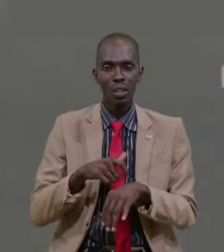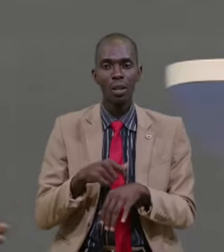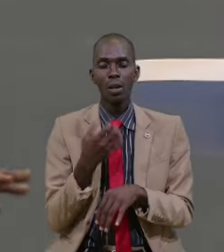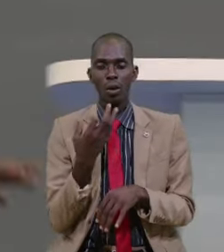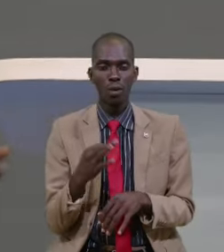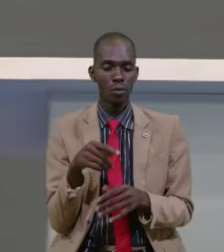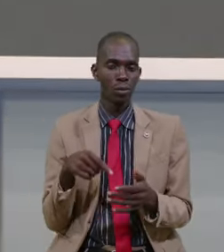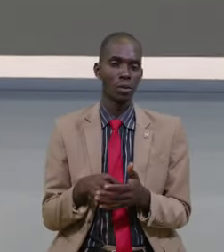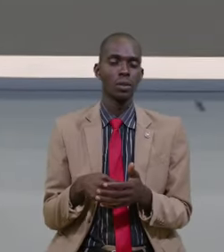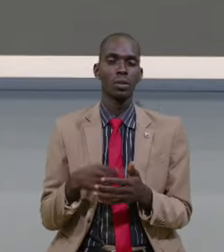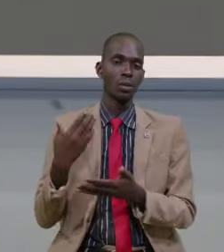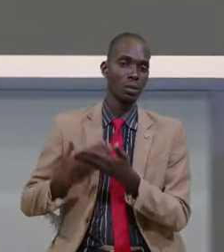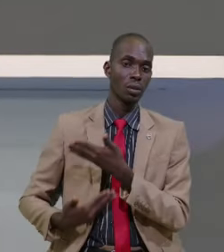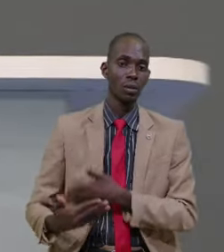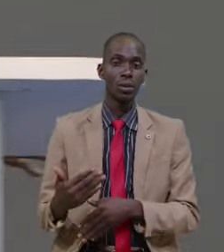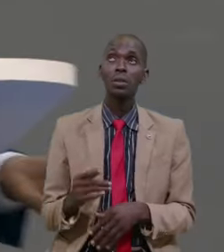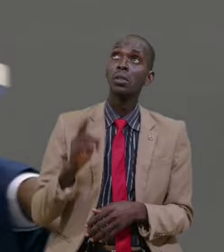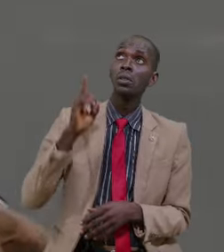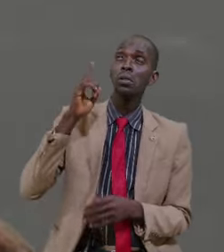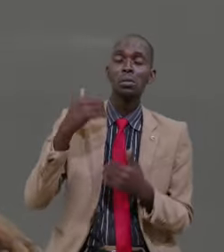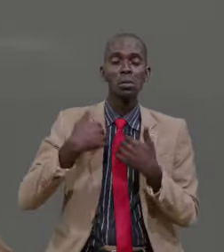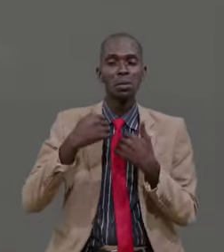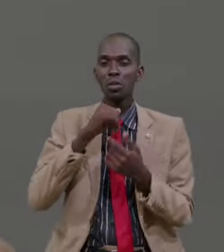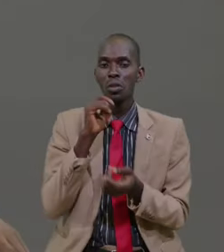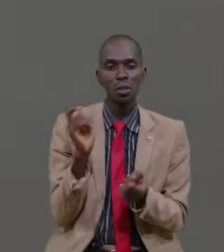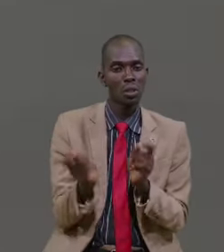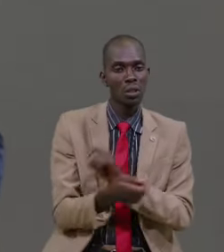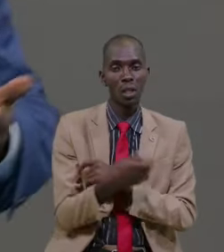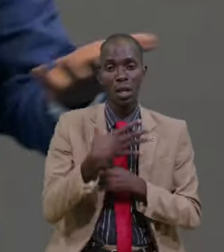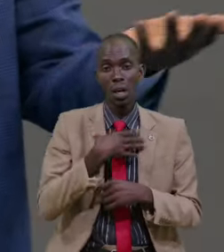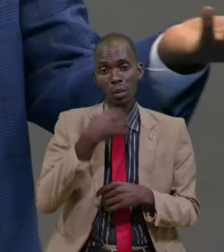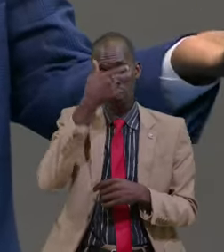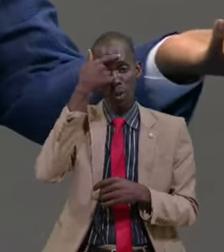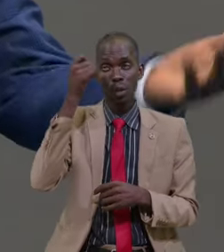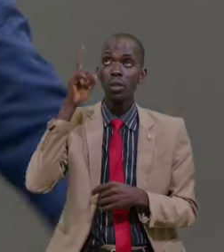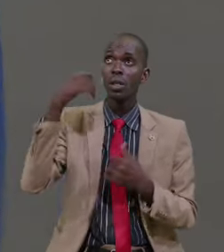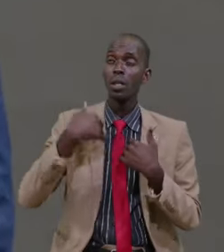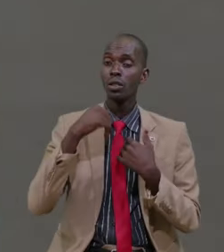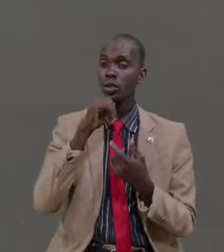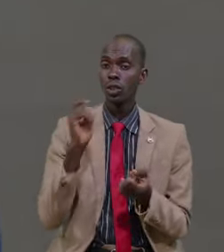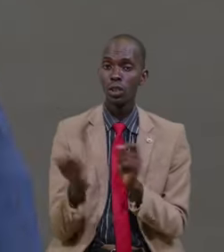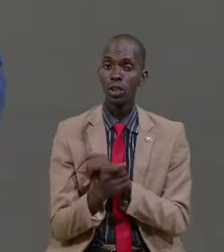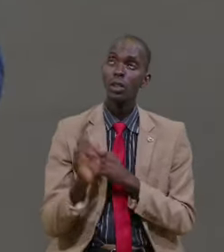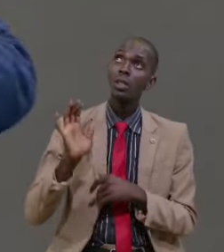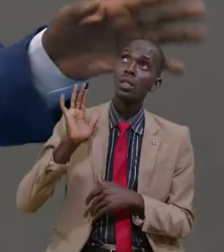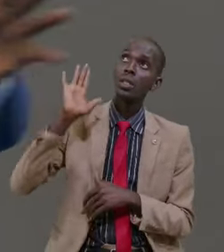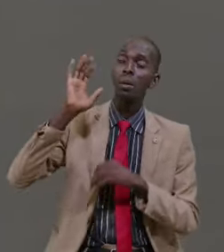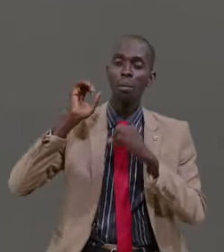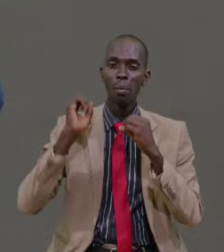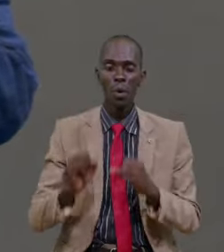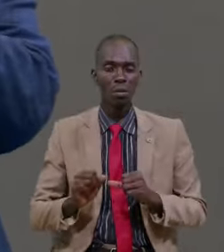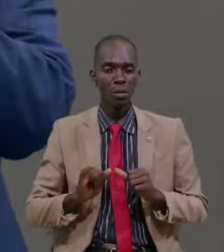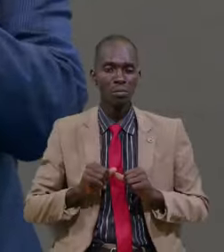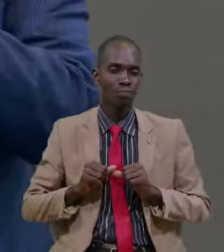dispensation. He has not changed, and because he has not changed, his power remains the